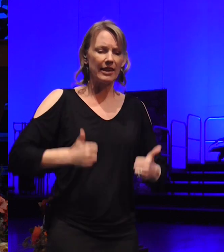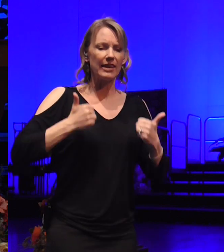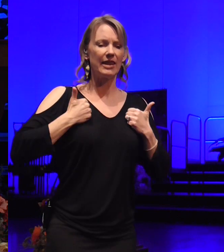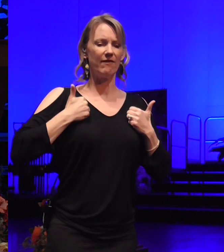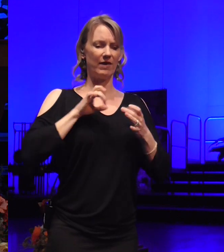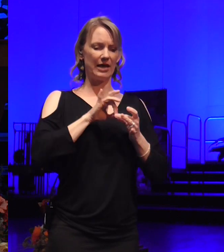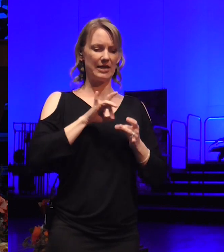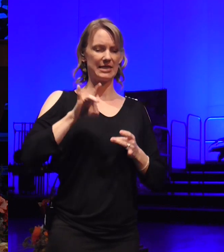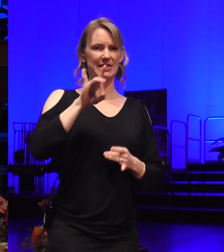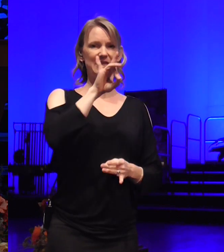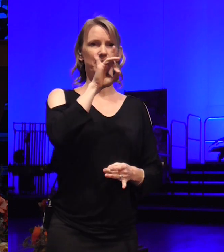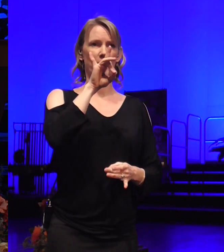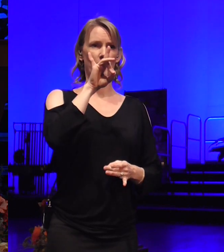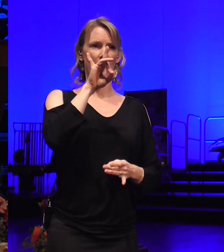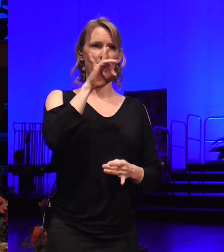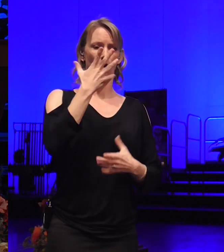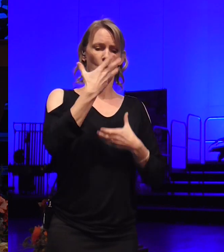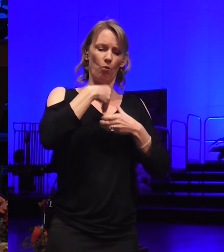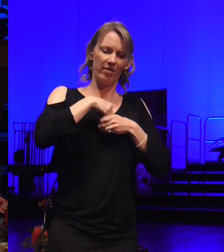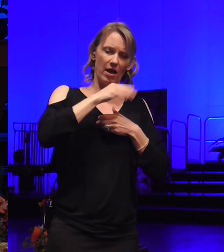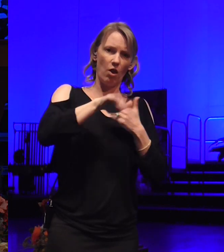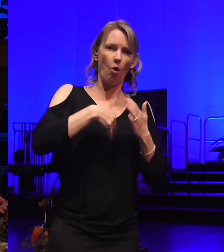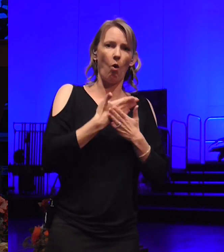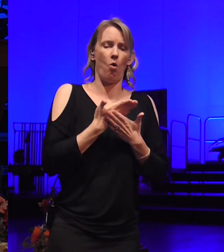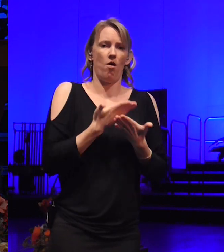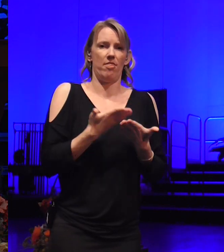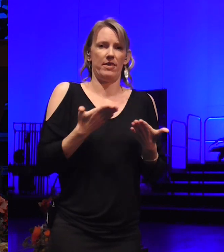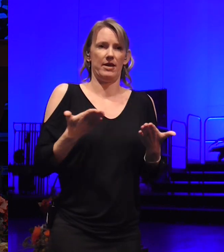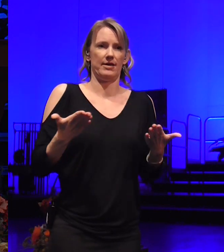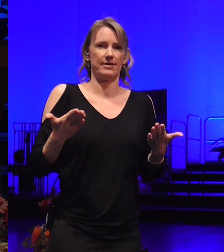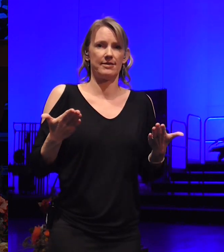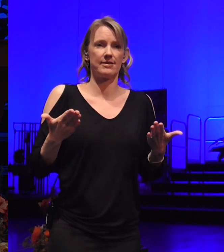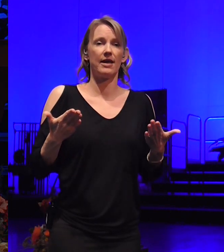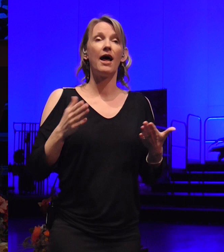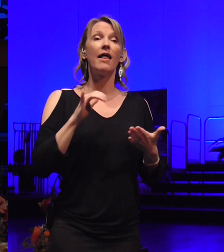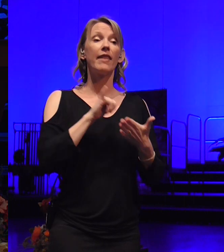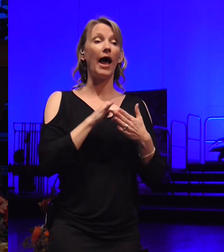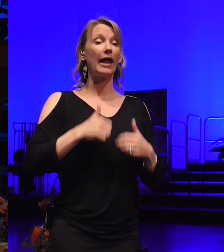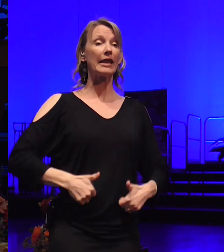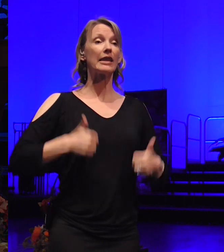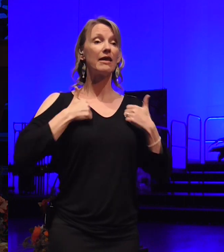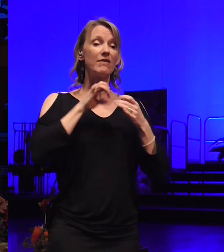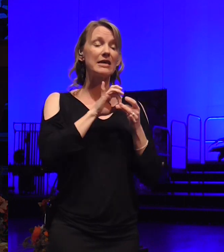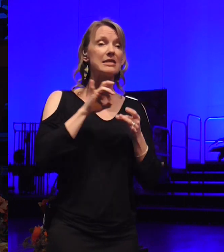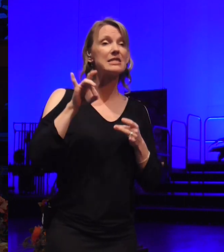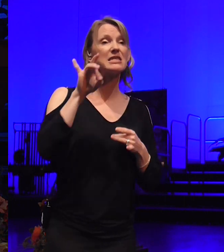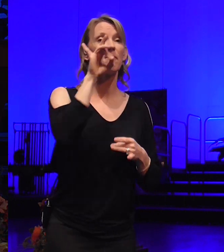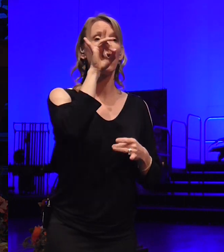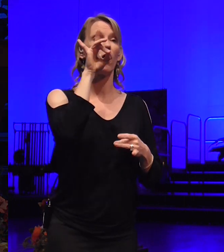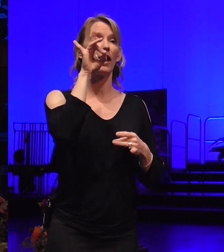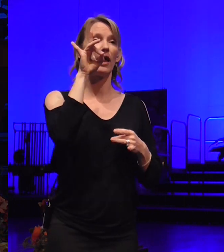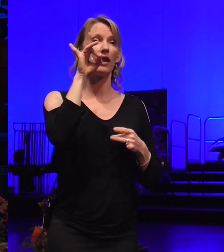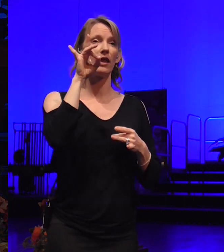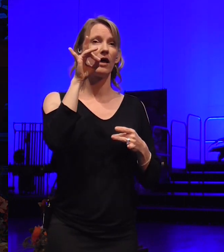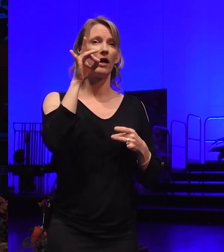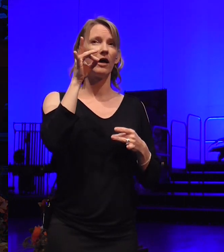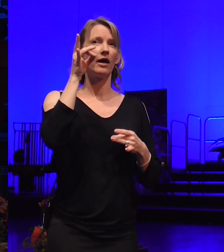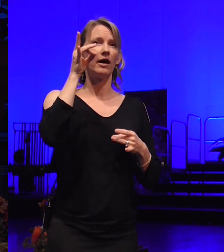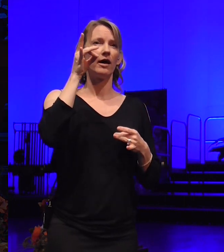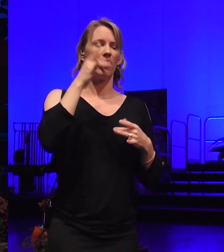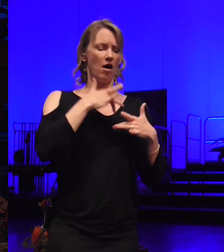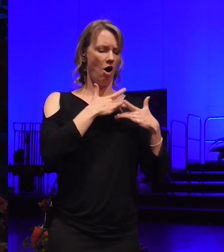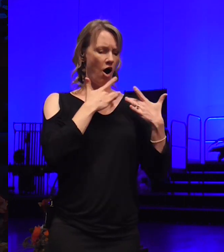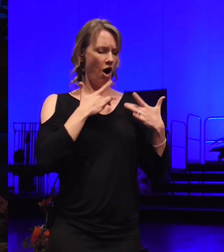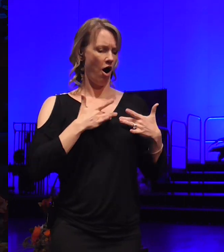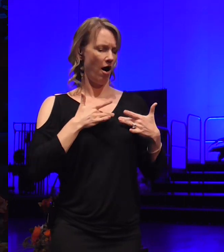living spirit that is in all things. That living spirit that moves in and